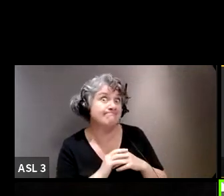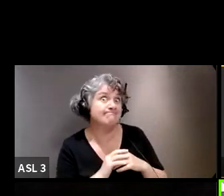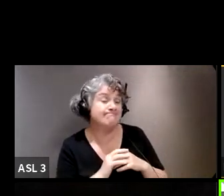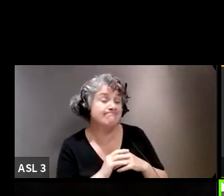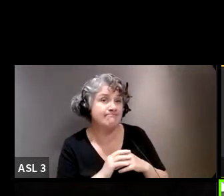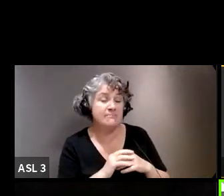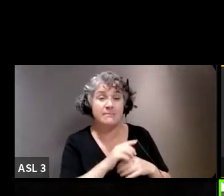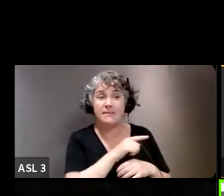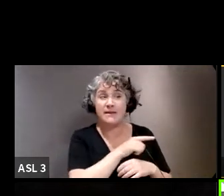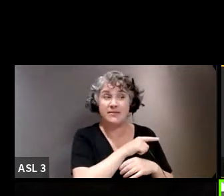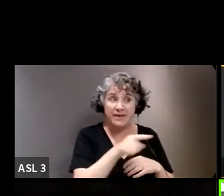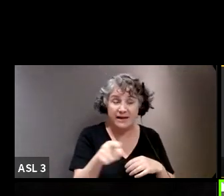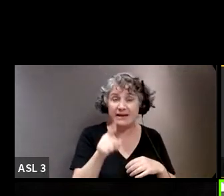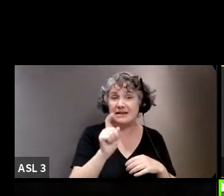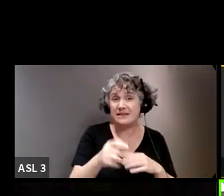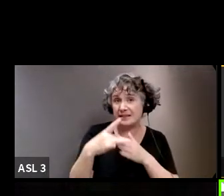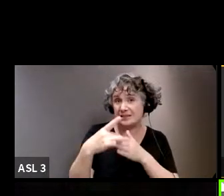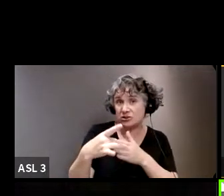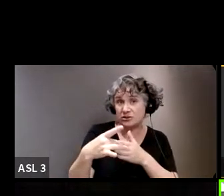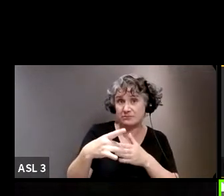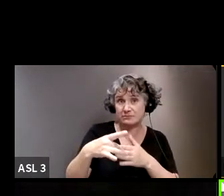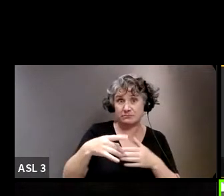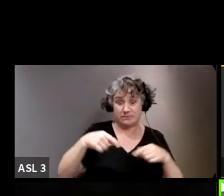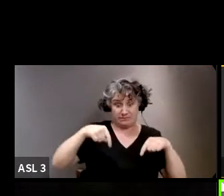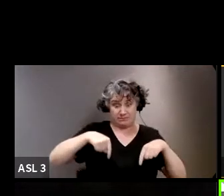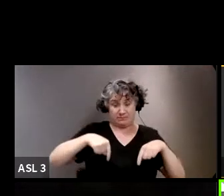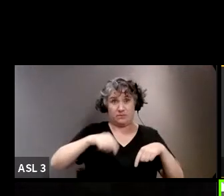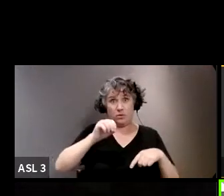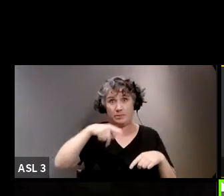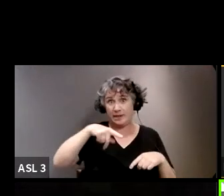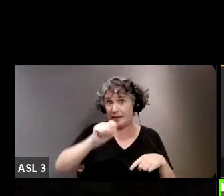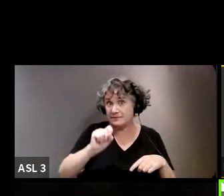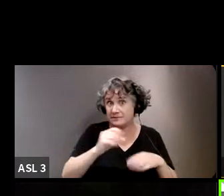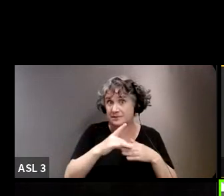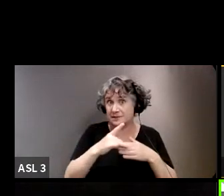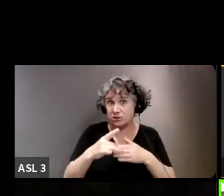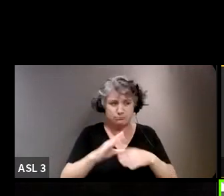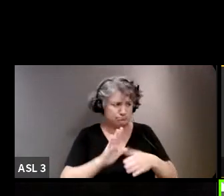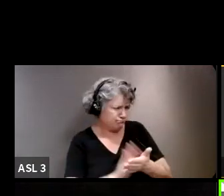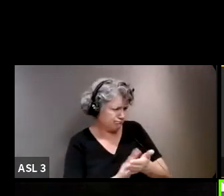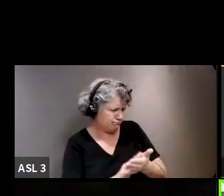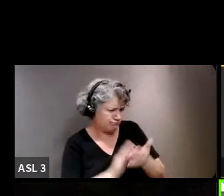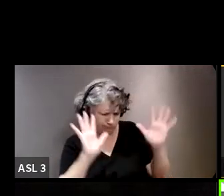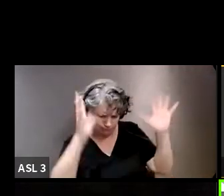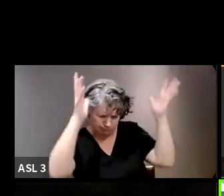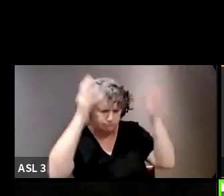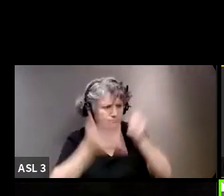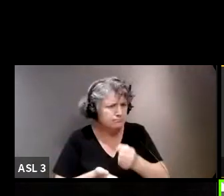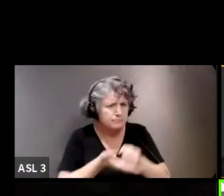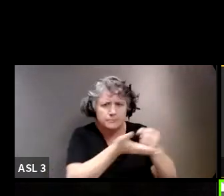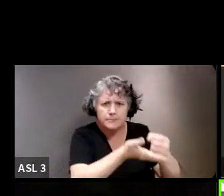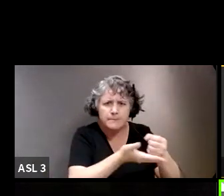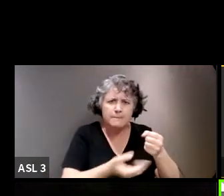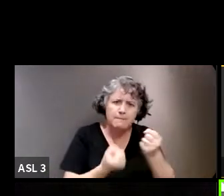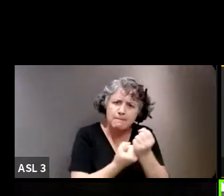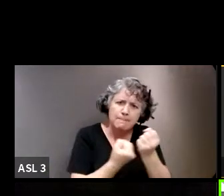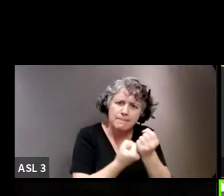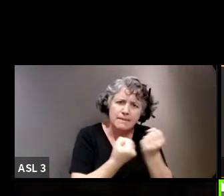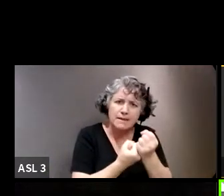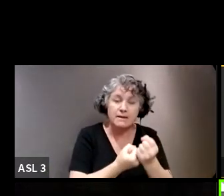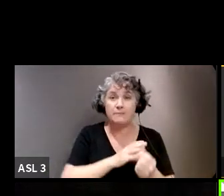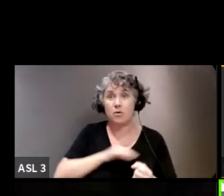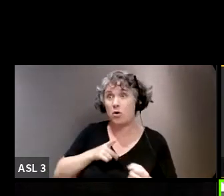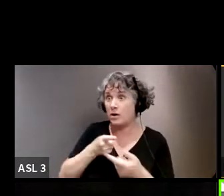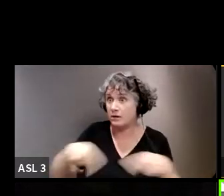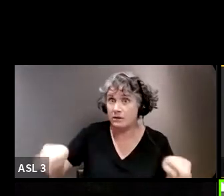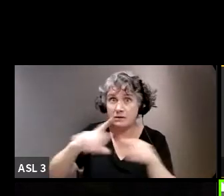and they need leadership within this organization they need leadership from the board and they need allyship and partnership within the community